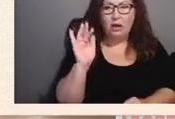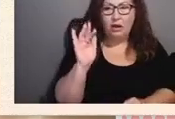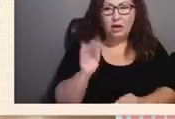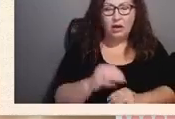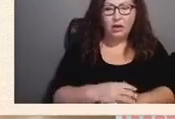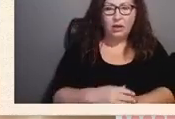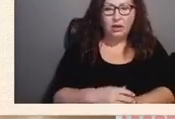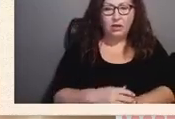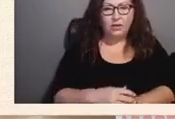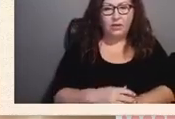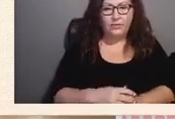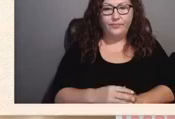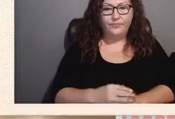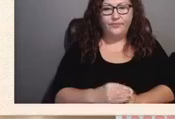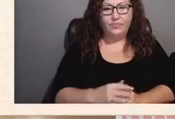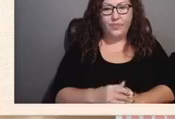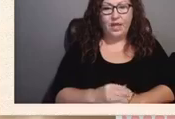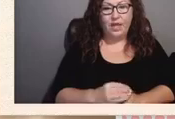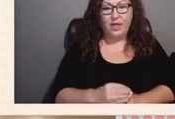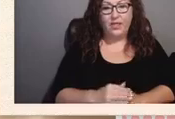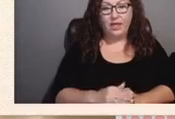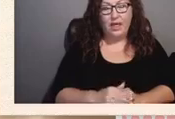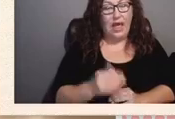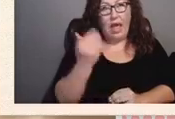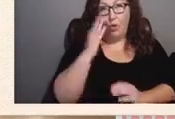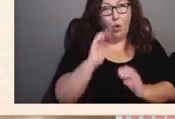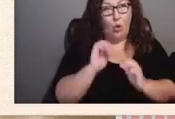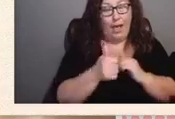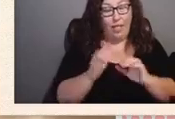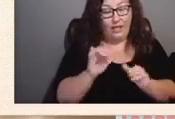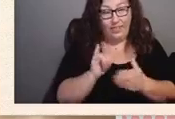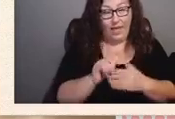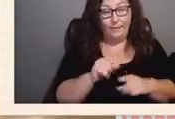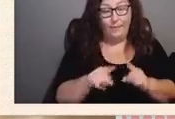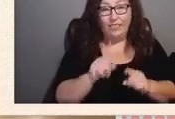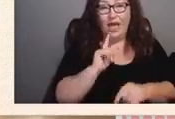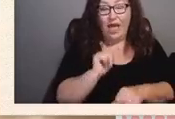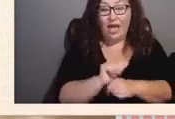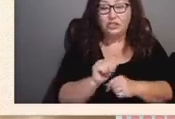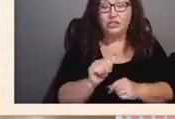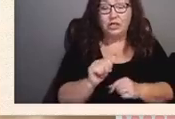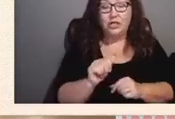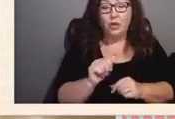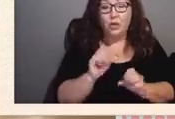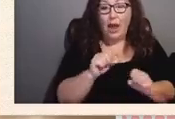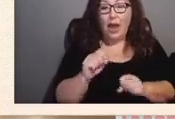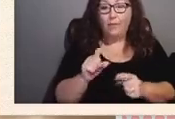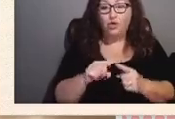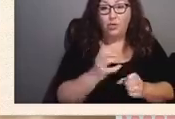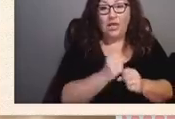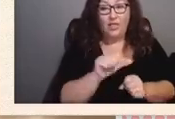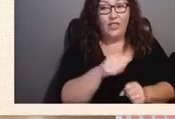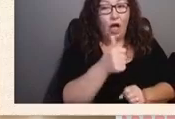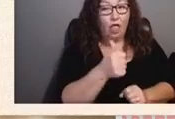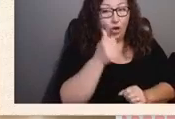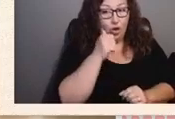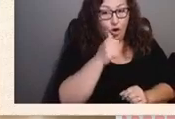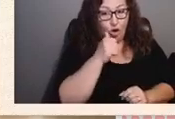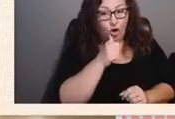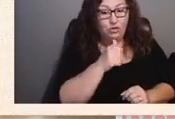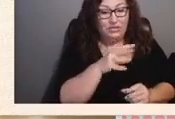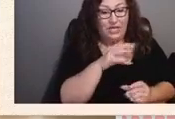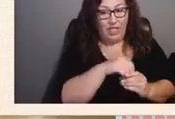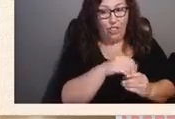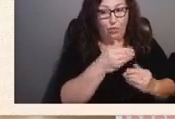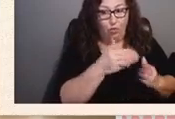And they actually managed, I don't know how they did this, but they actually managed to get all the other girls in the room, except